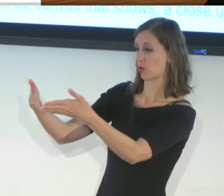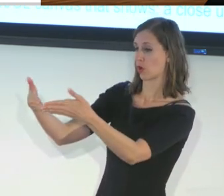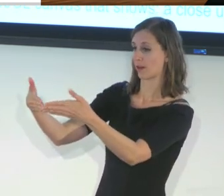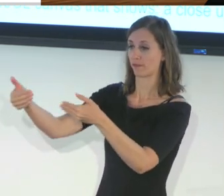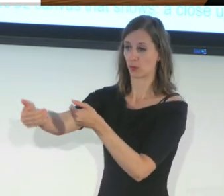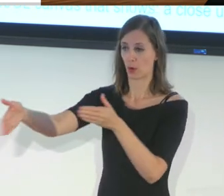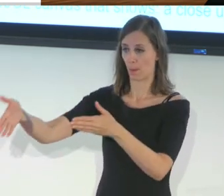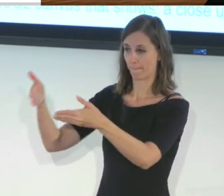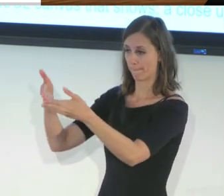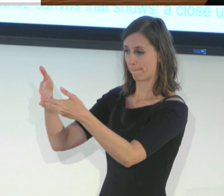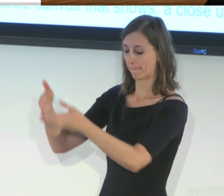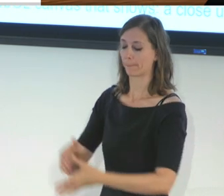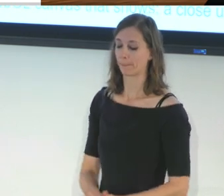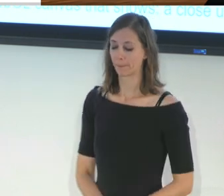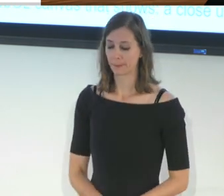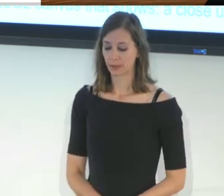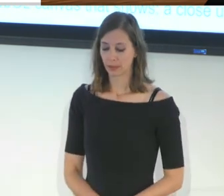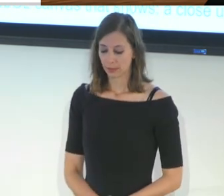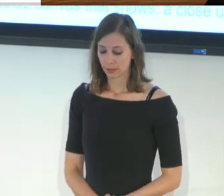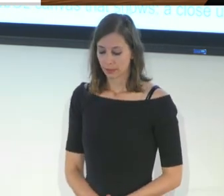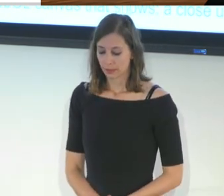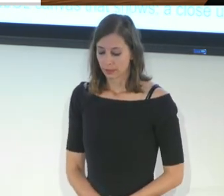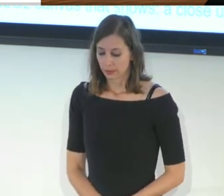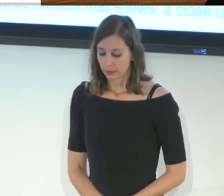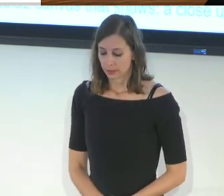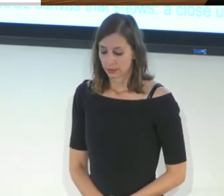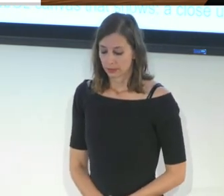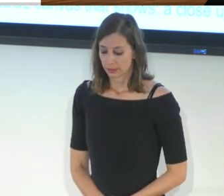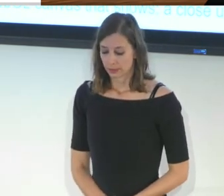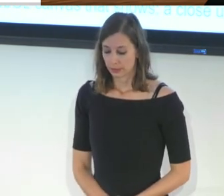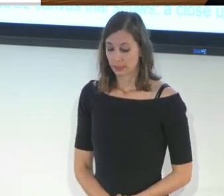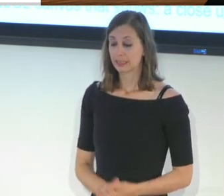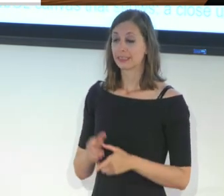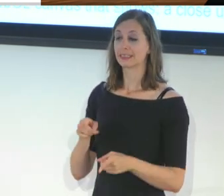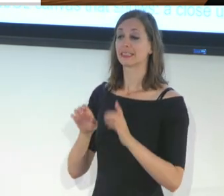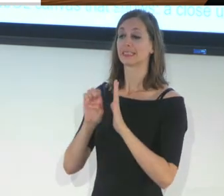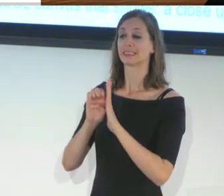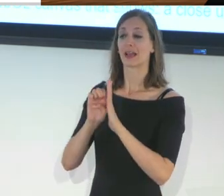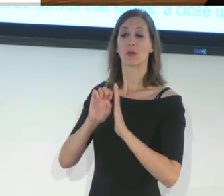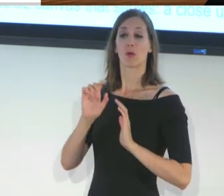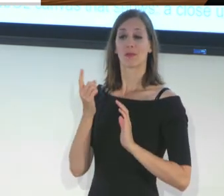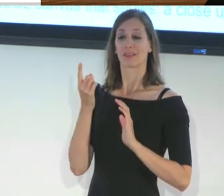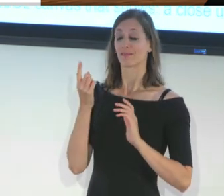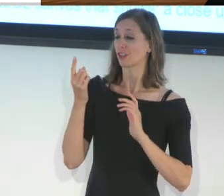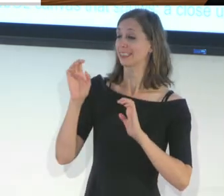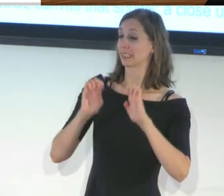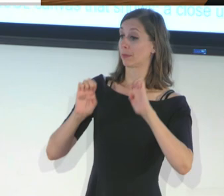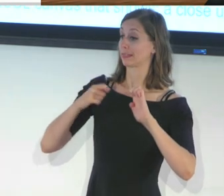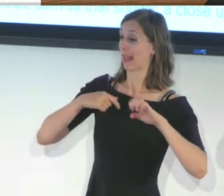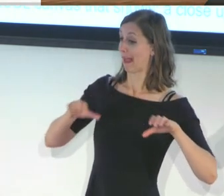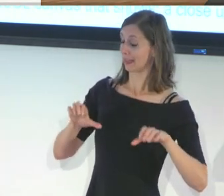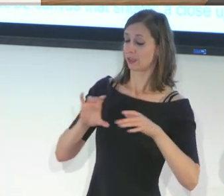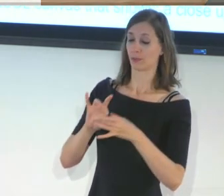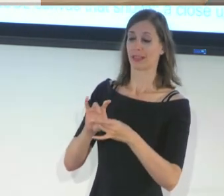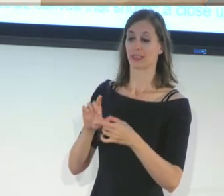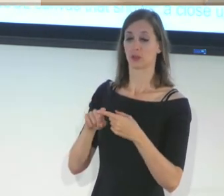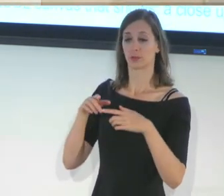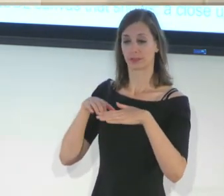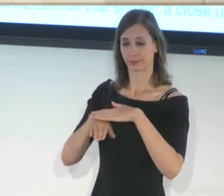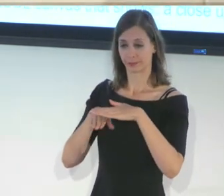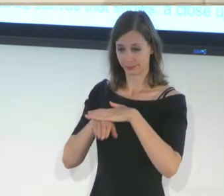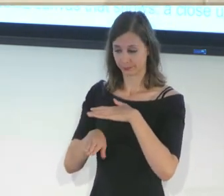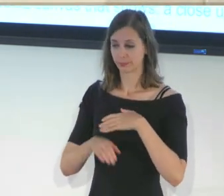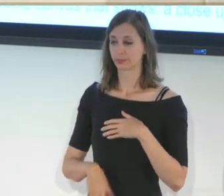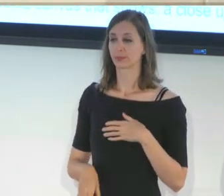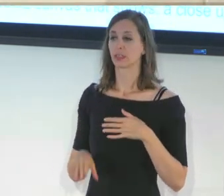And this is an example of one of the first experiments that I did into accessibility for 3D